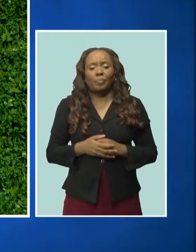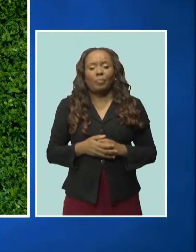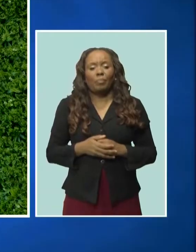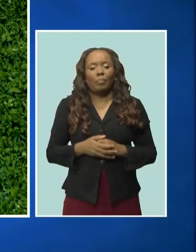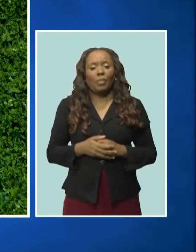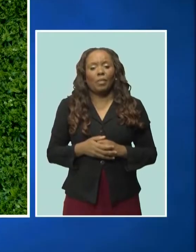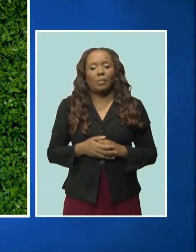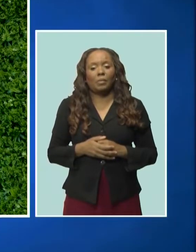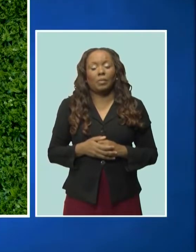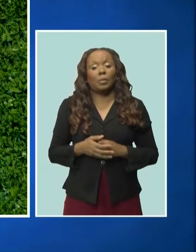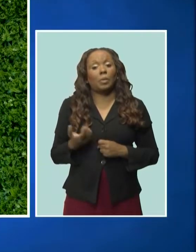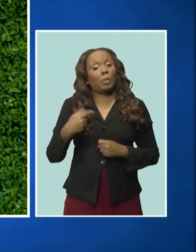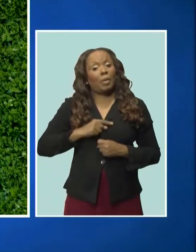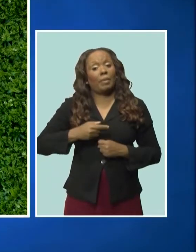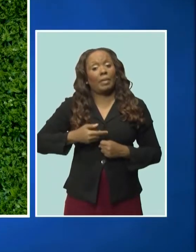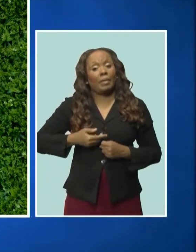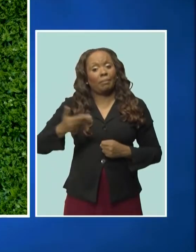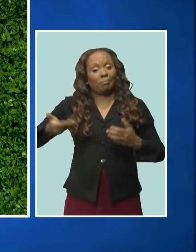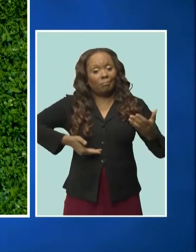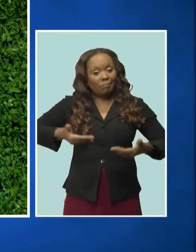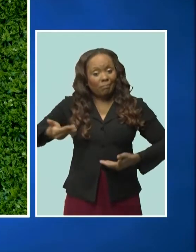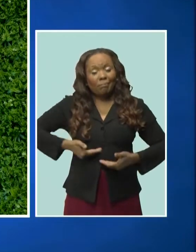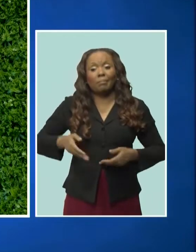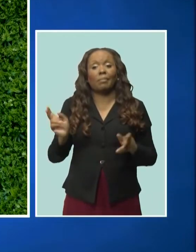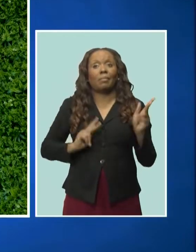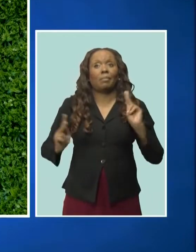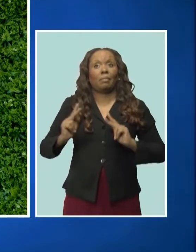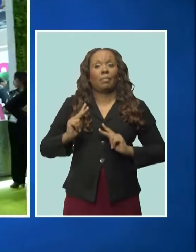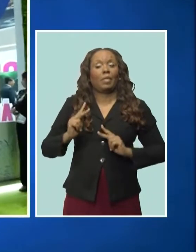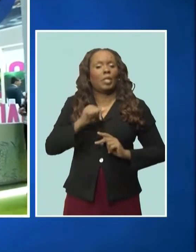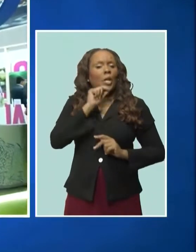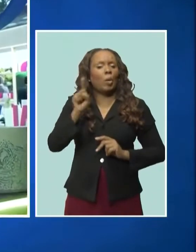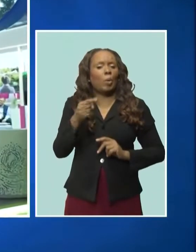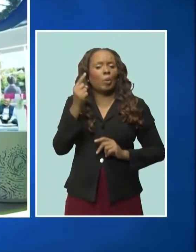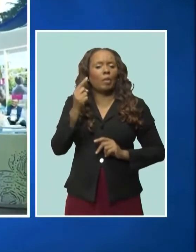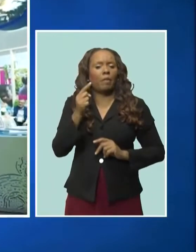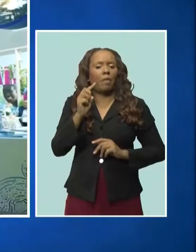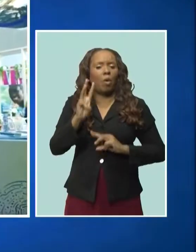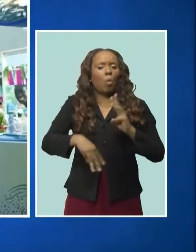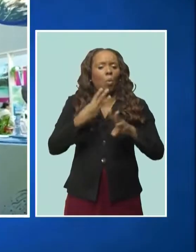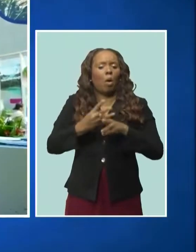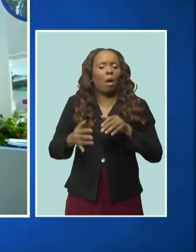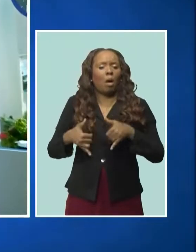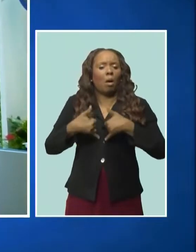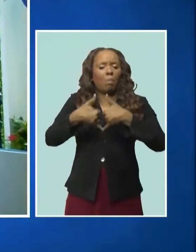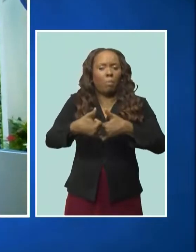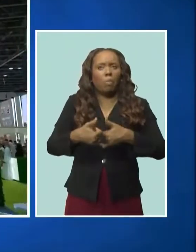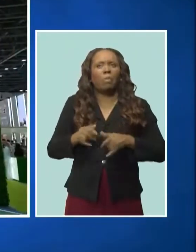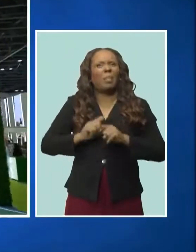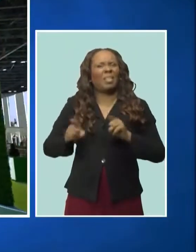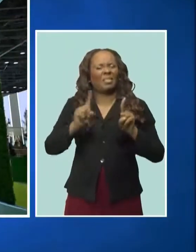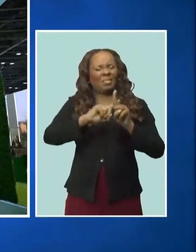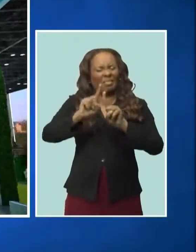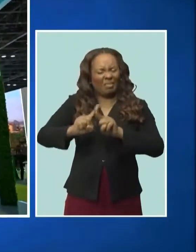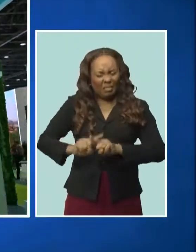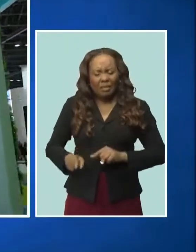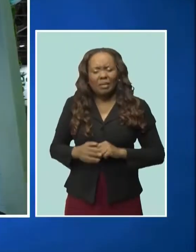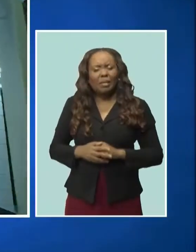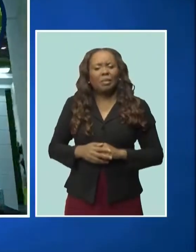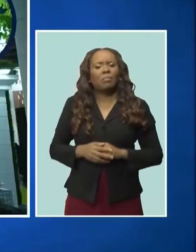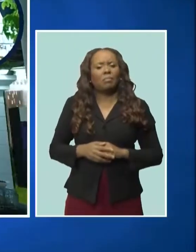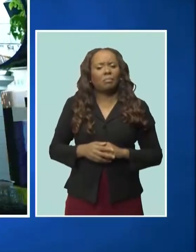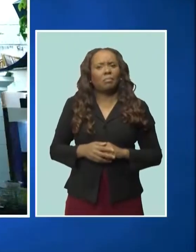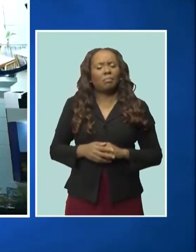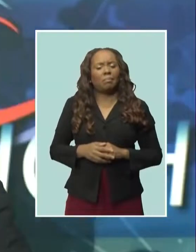invite everyone to Barbados, not only for the Cricket World Cup, not only for June, but as a tourist destination, as a travel destination.